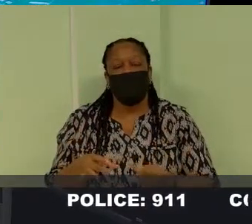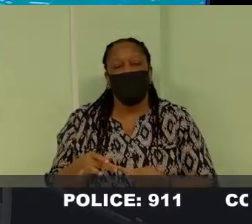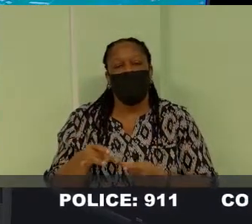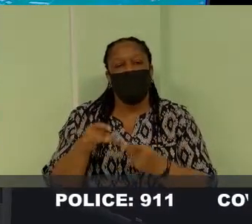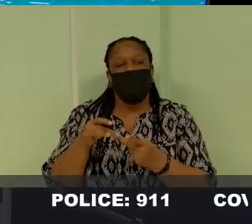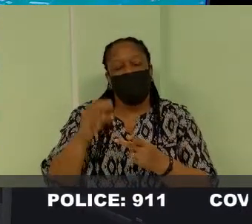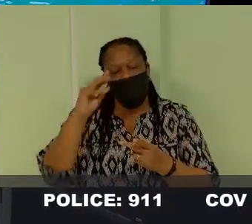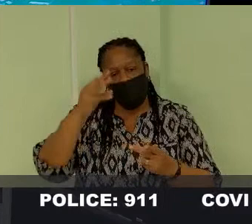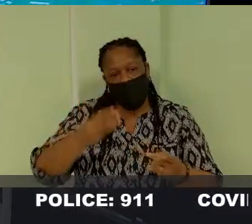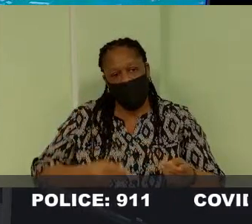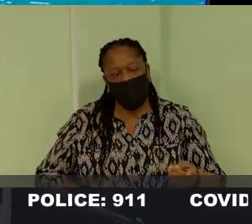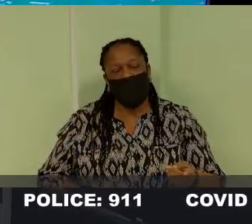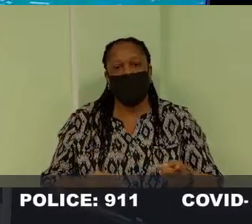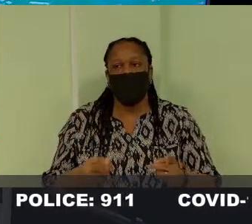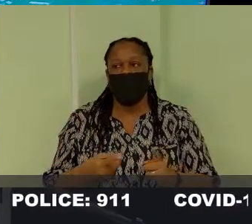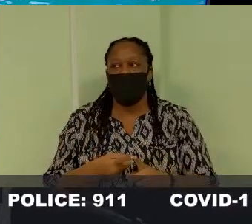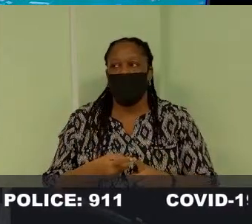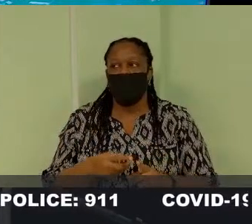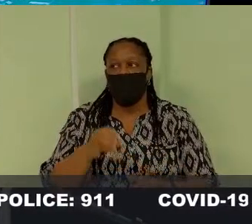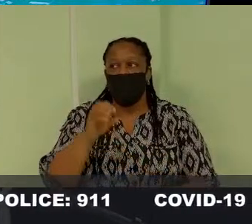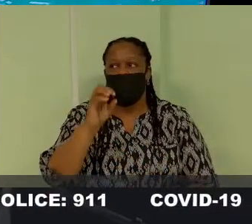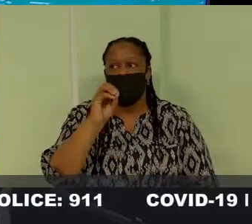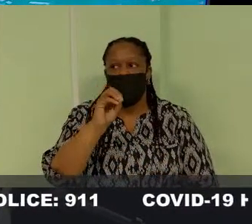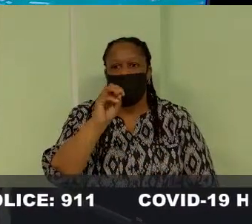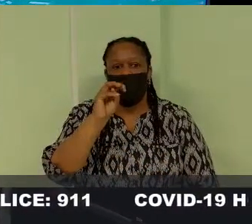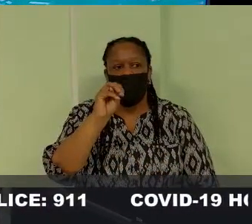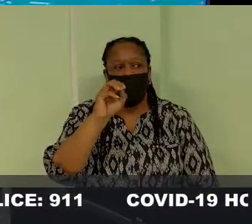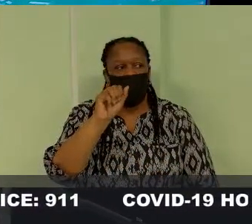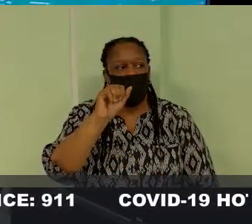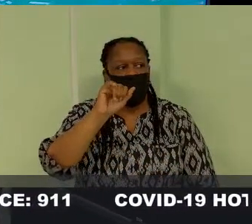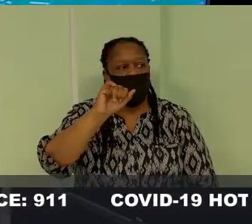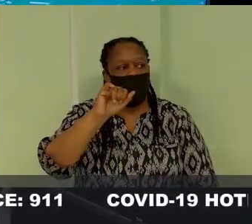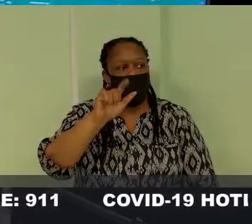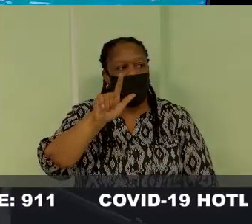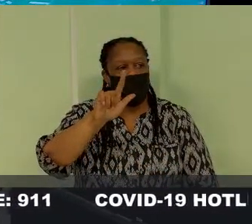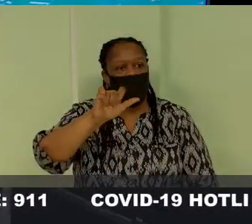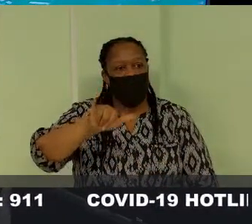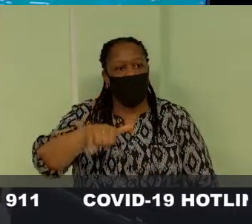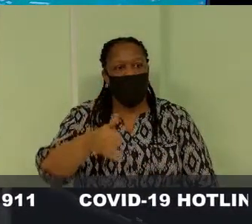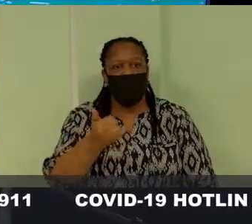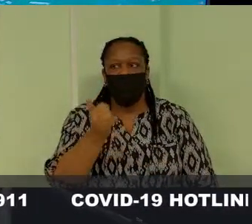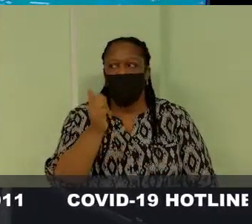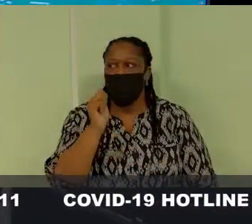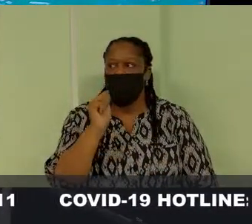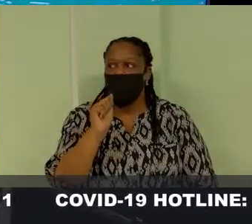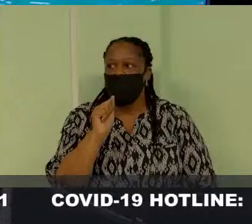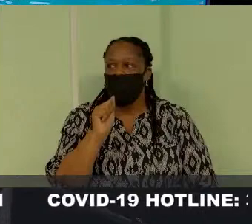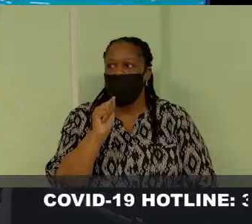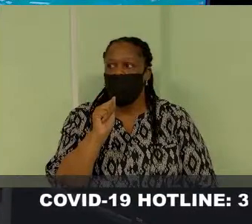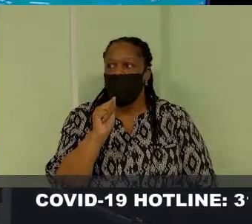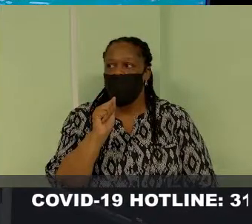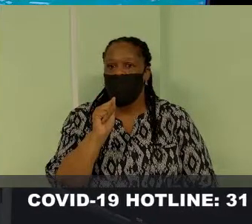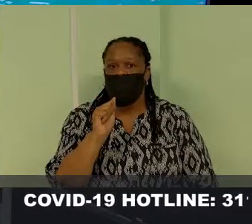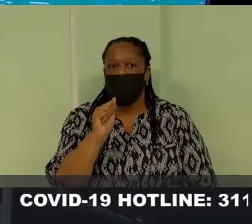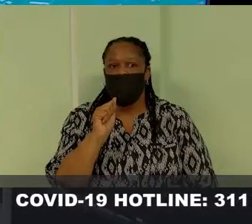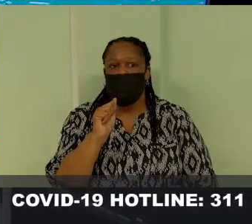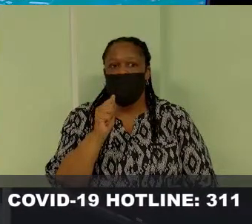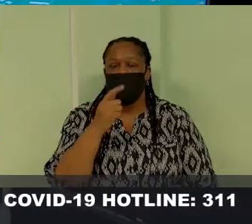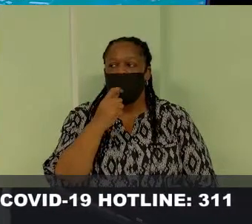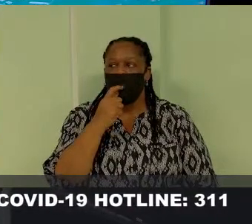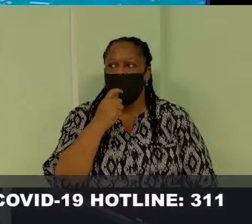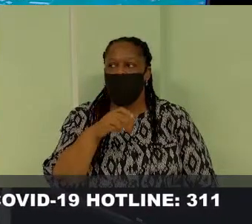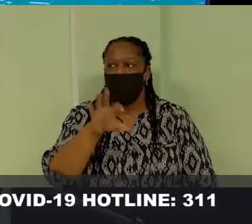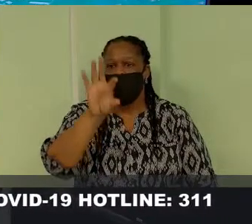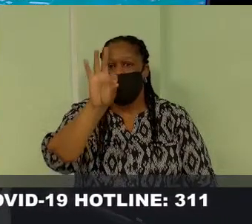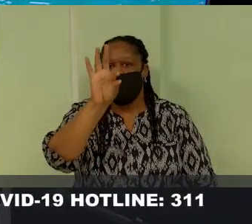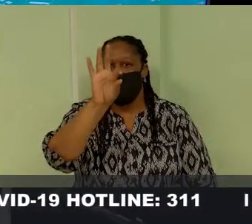special welcome to an Omalje, who I understand somebody met me and said to me that he's a 9-year-old who does